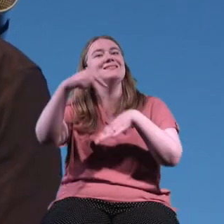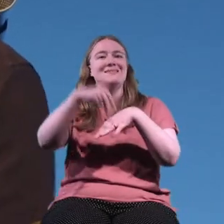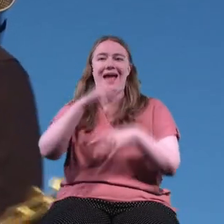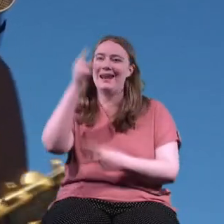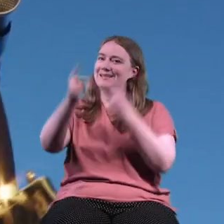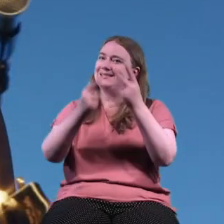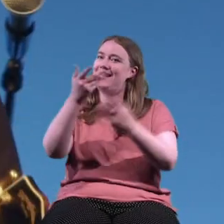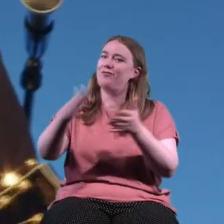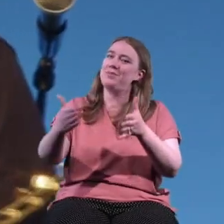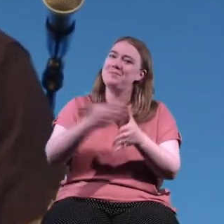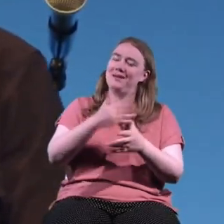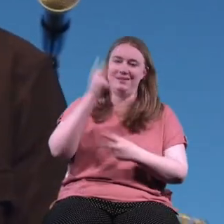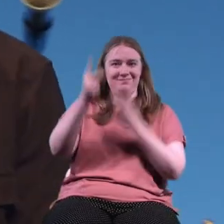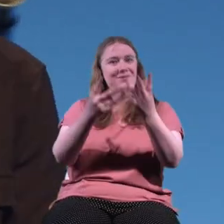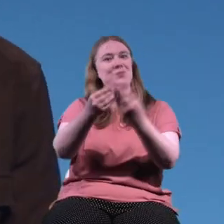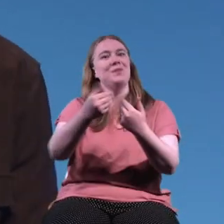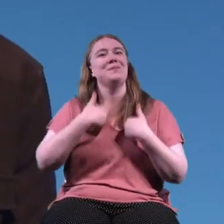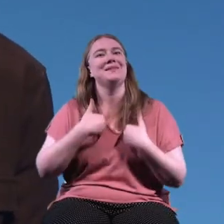together.